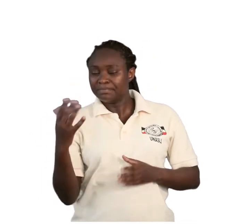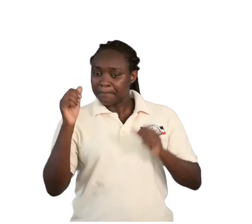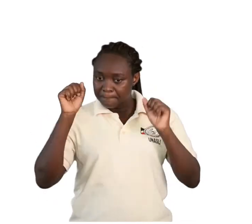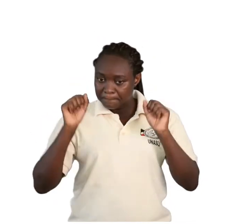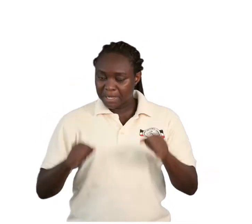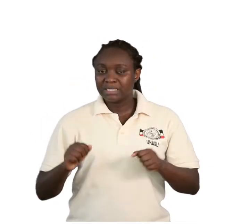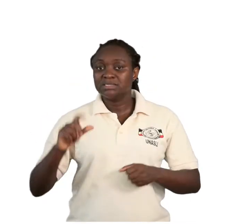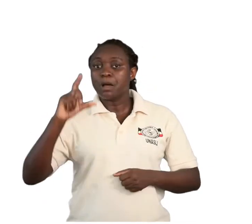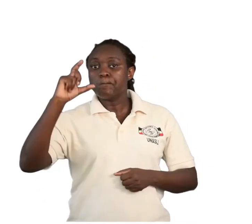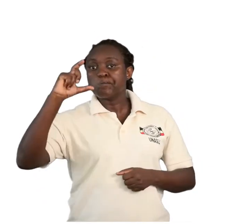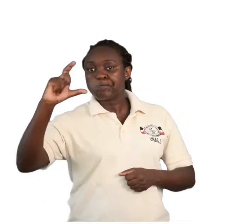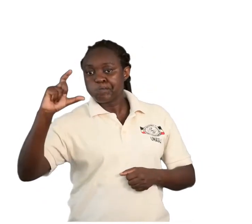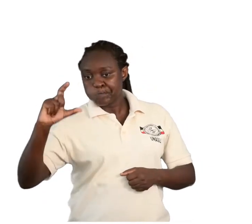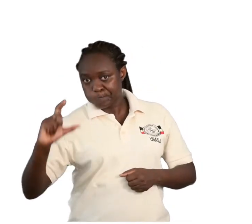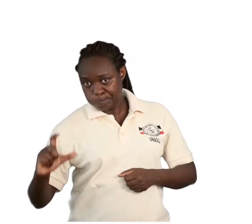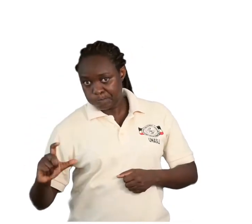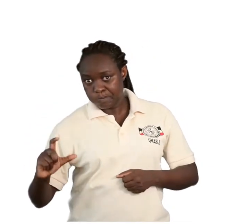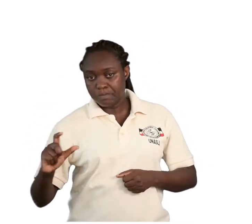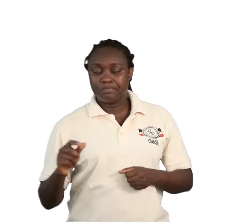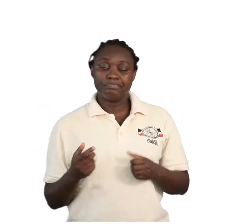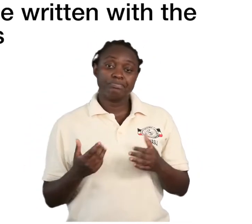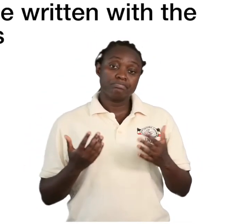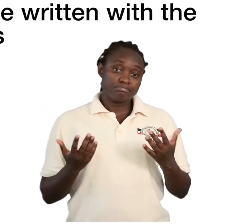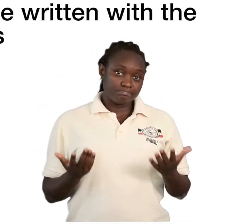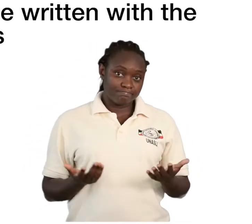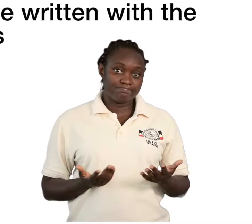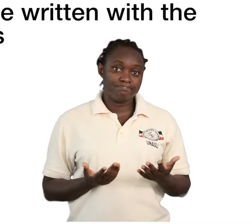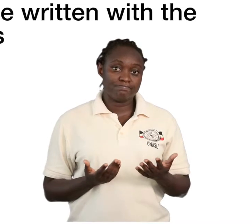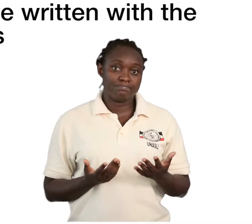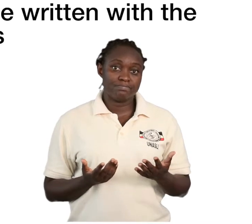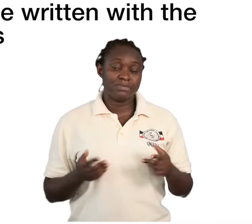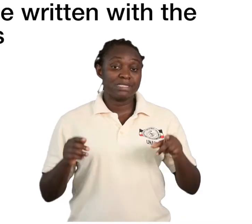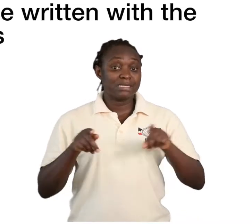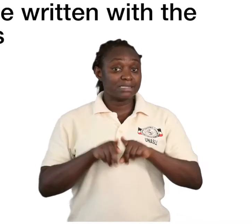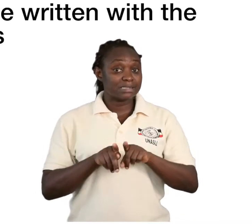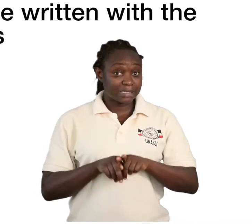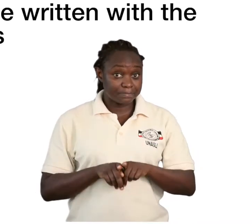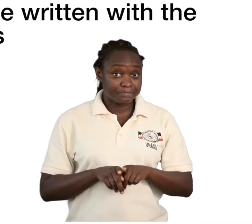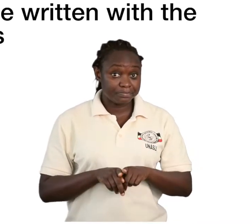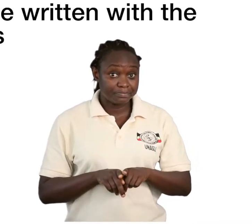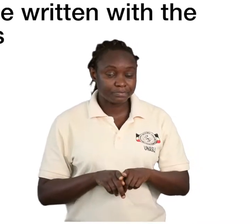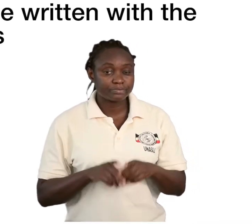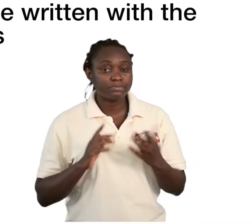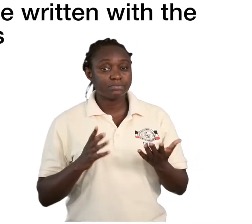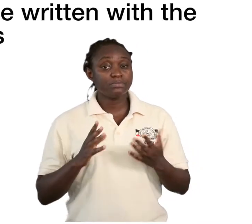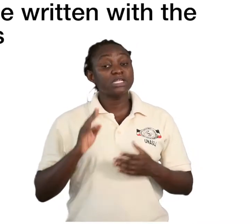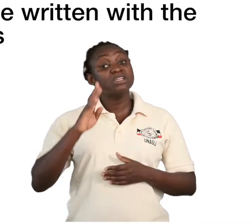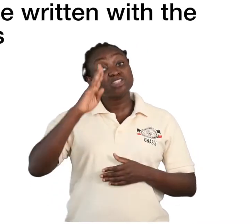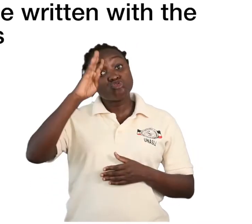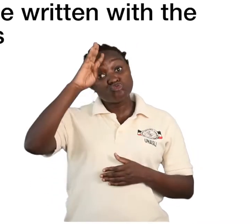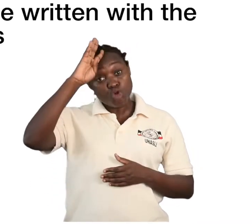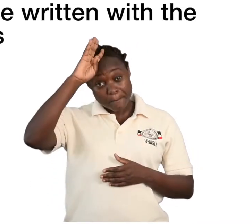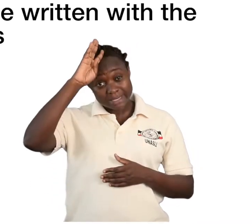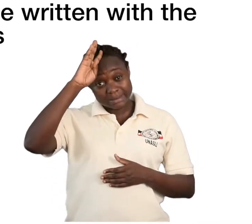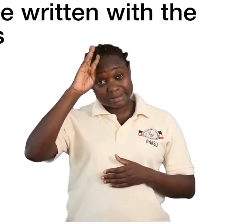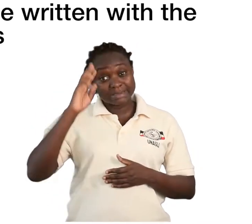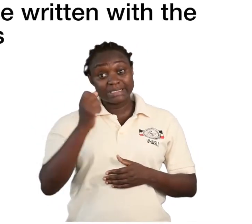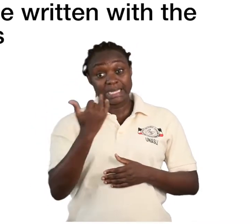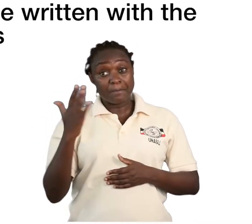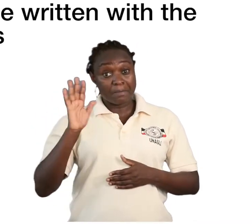letters. We should also note that a Roman numeral cannot be written in the same